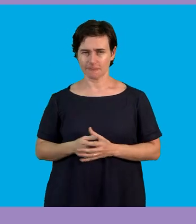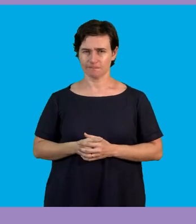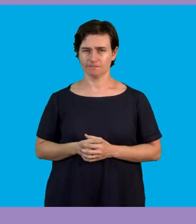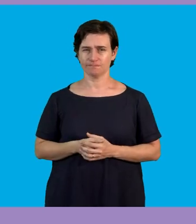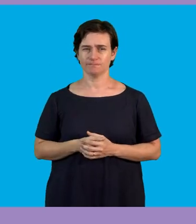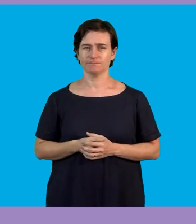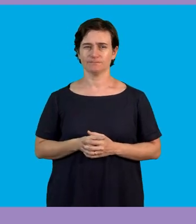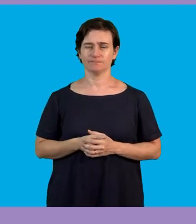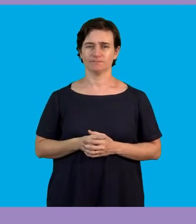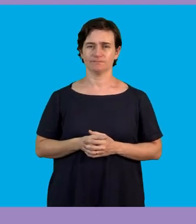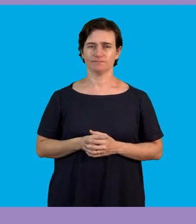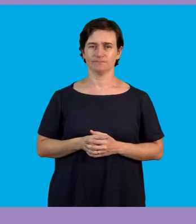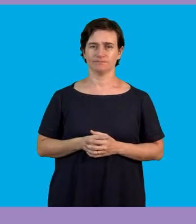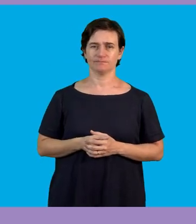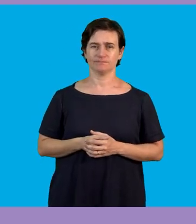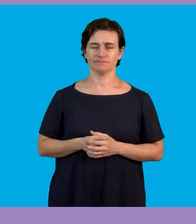understand